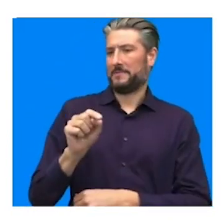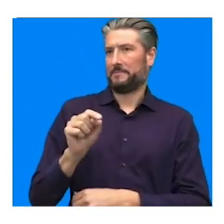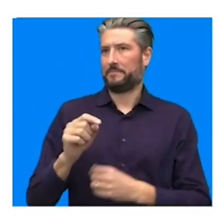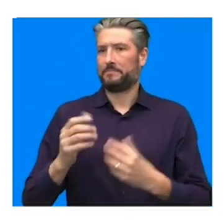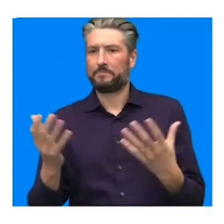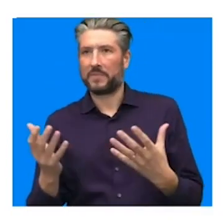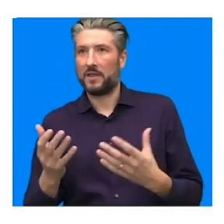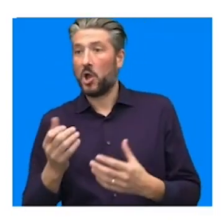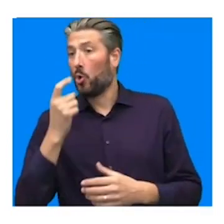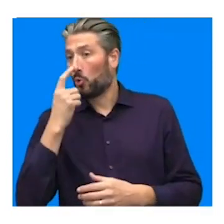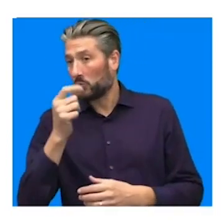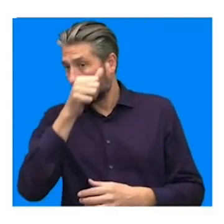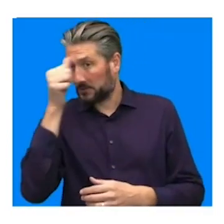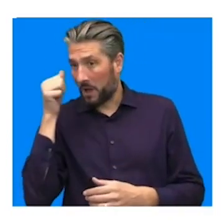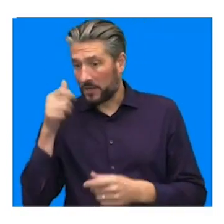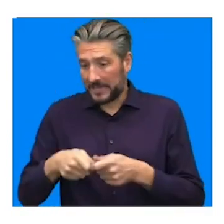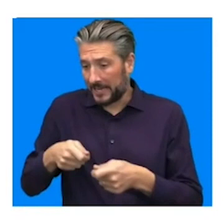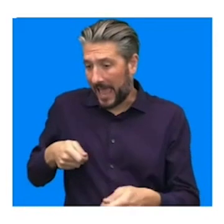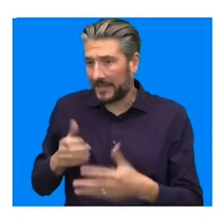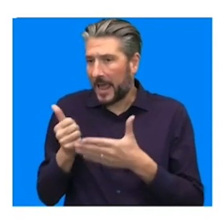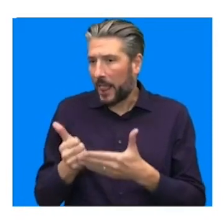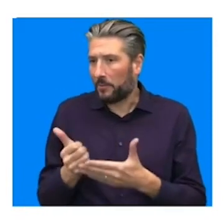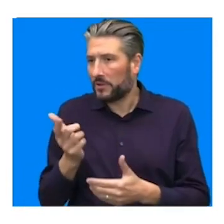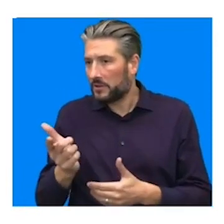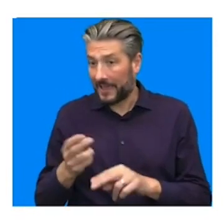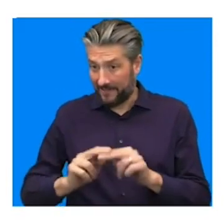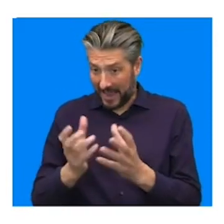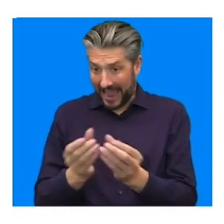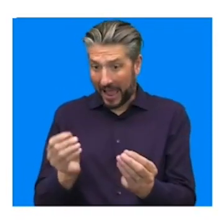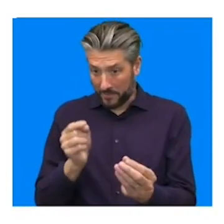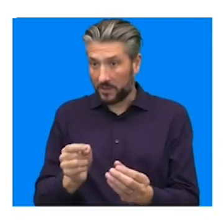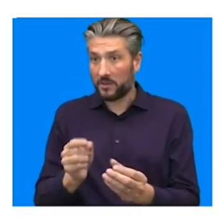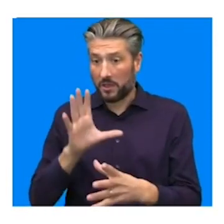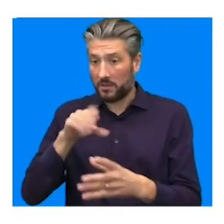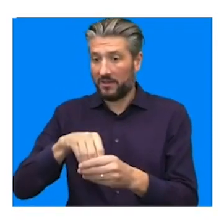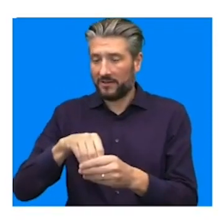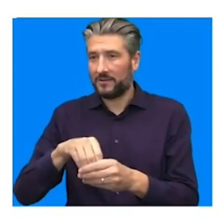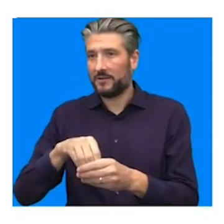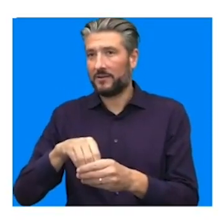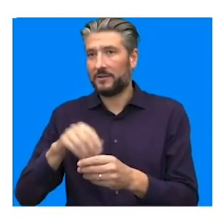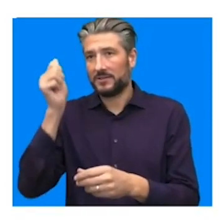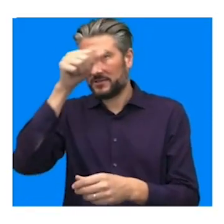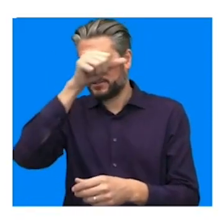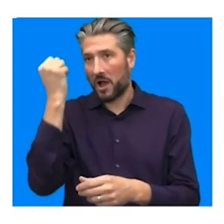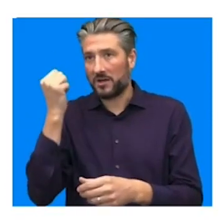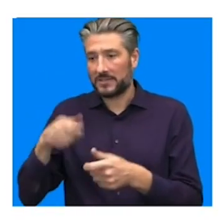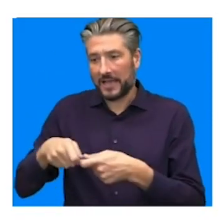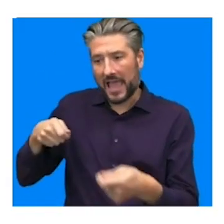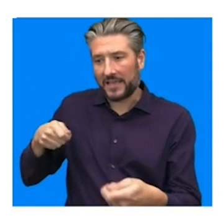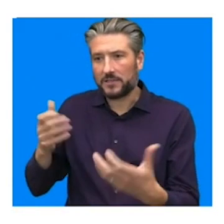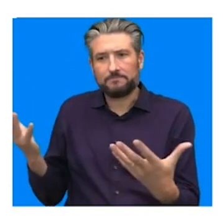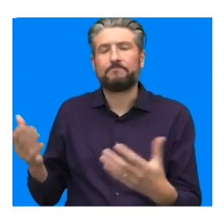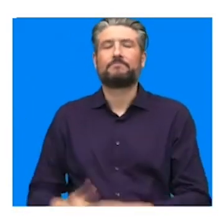might a smart cane such as this idea fit into those gaps and solve for the needs that users have. Cool.